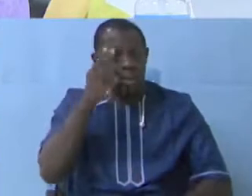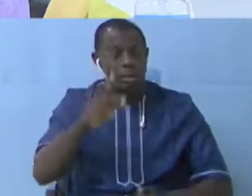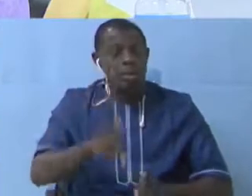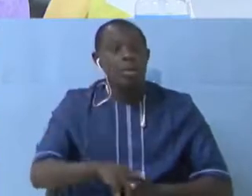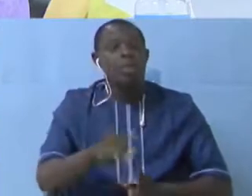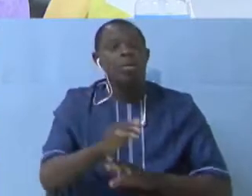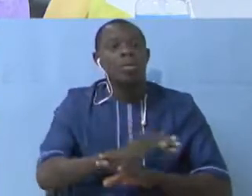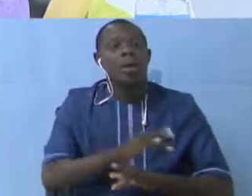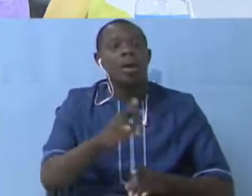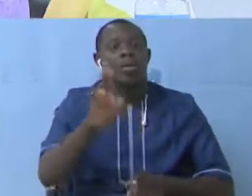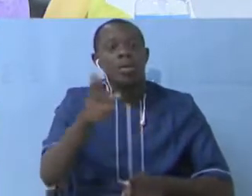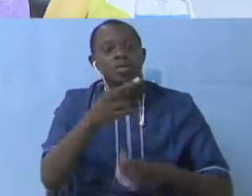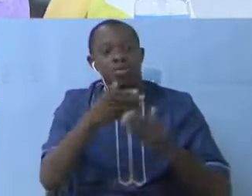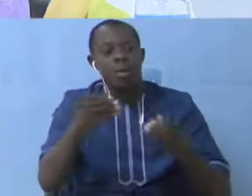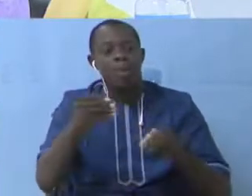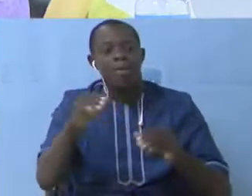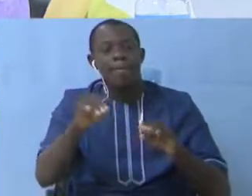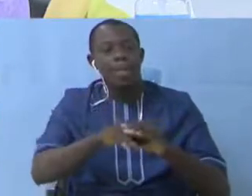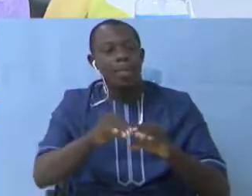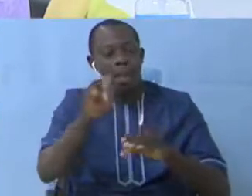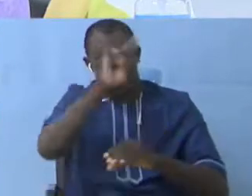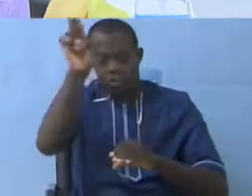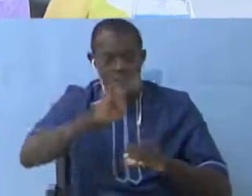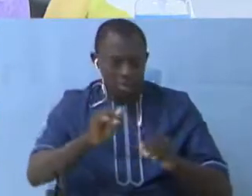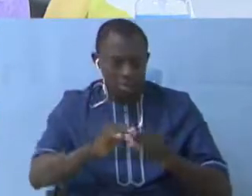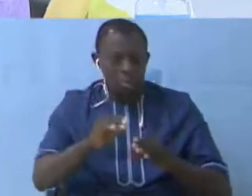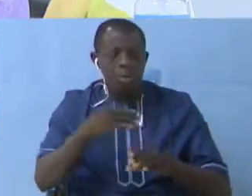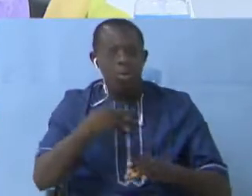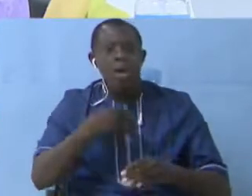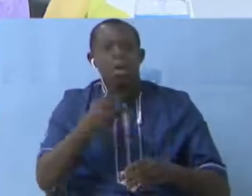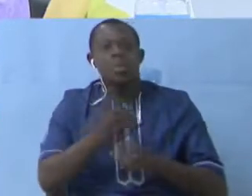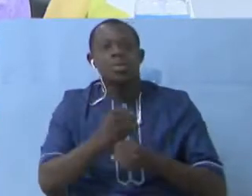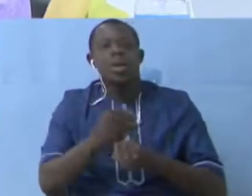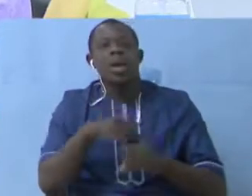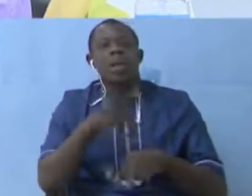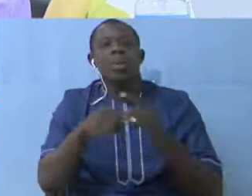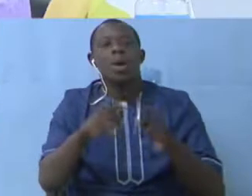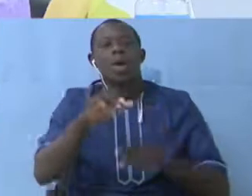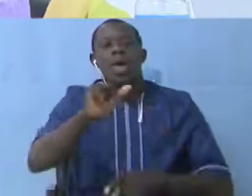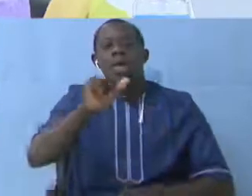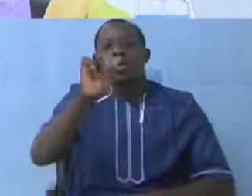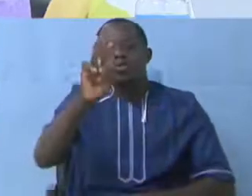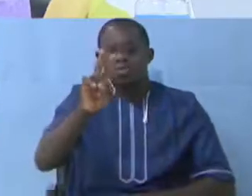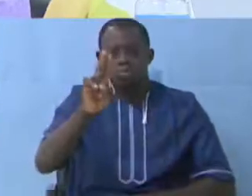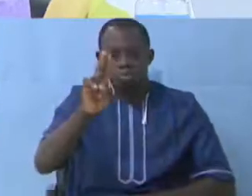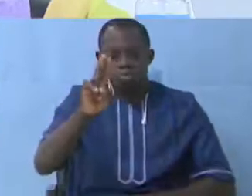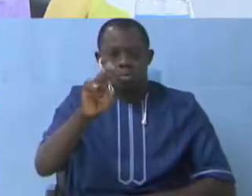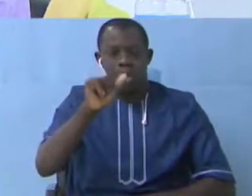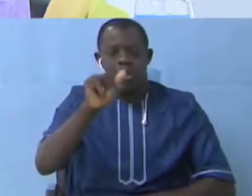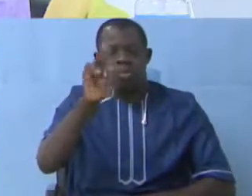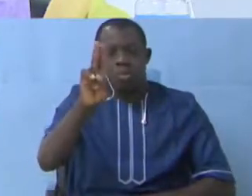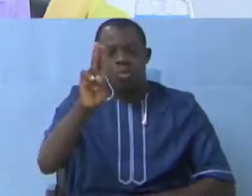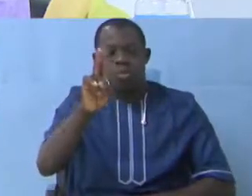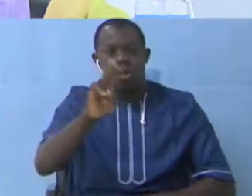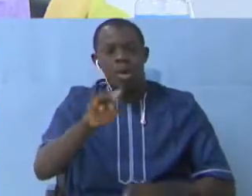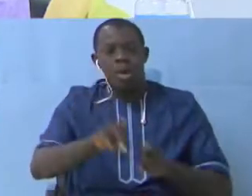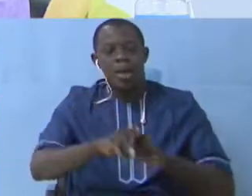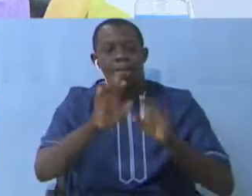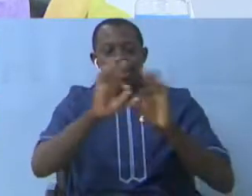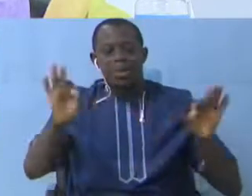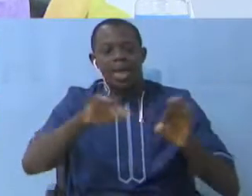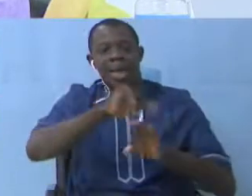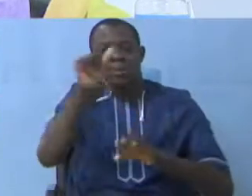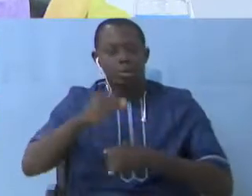the resolution the members passed was also to denounce the interference of the AUP's Peace and Security